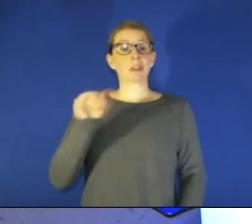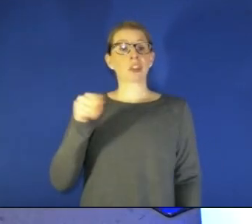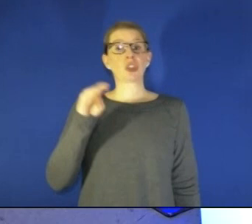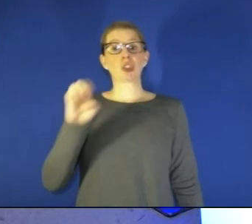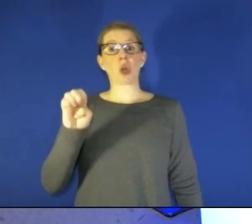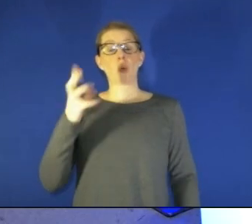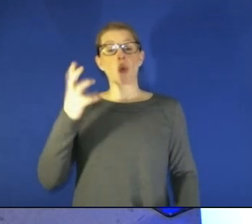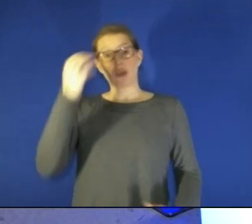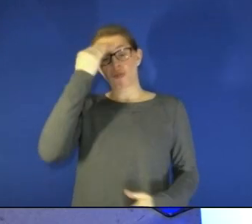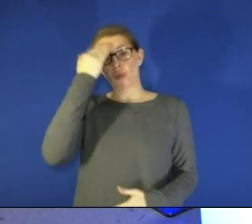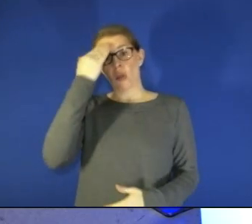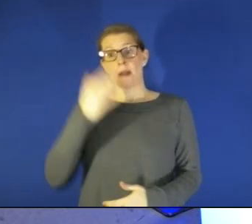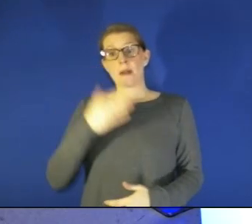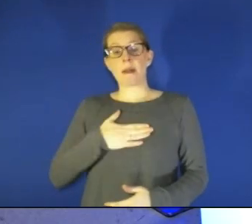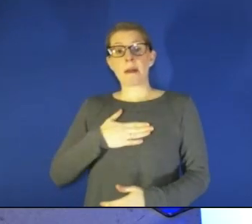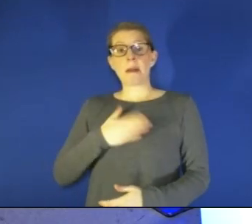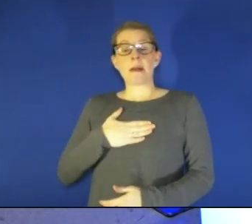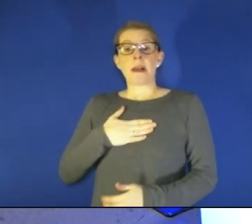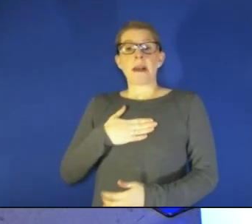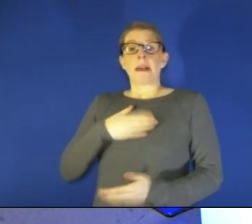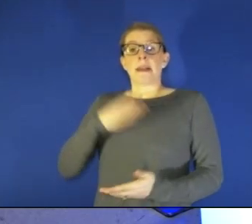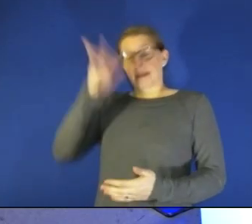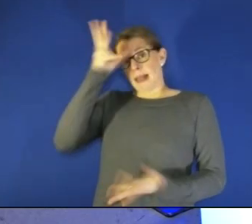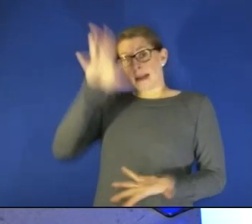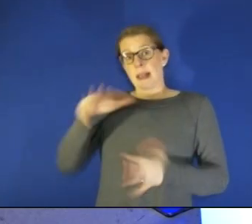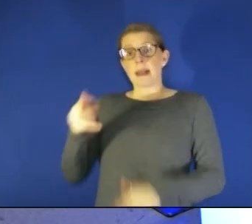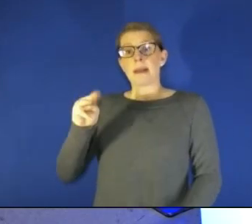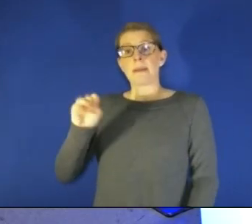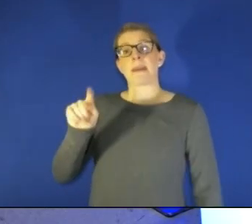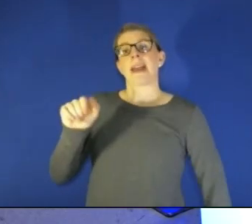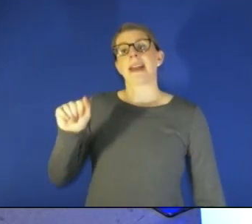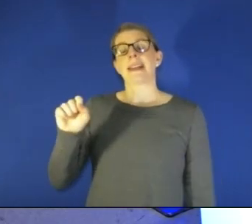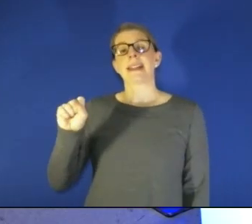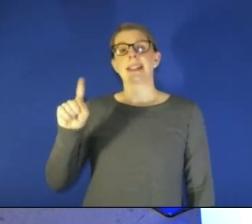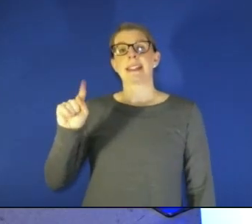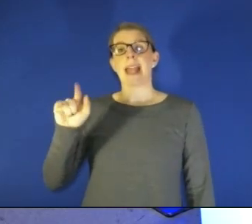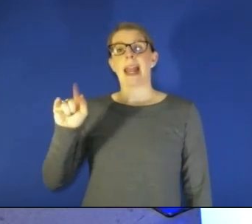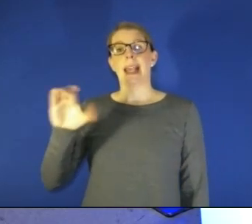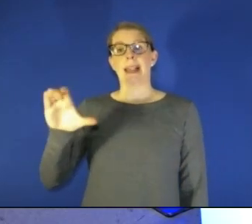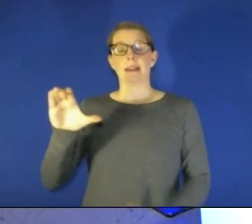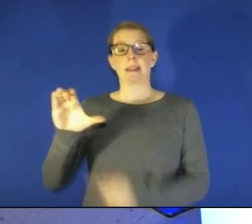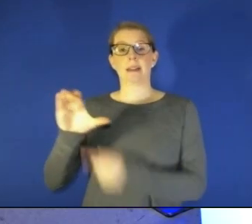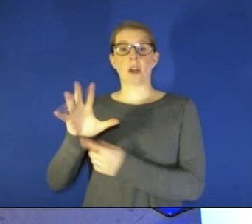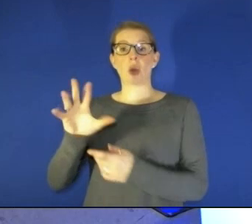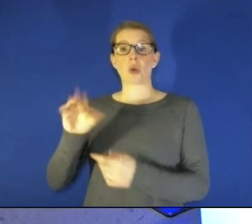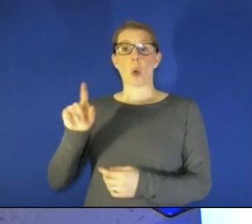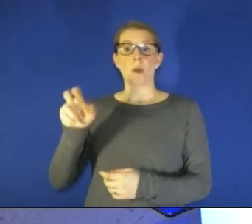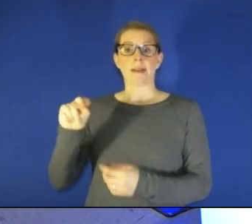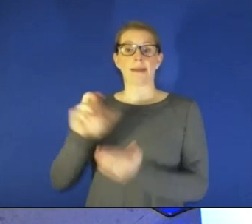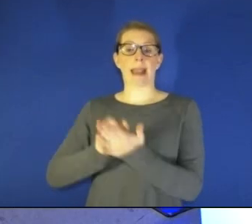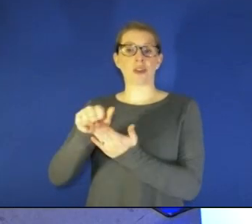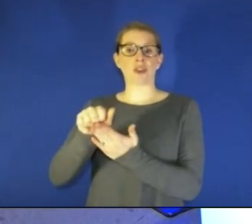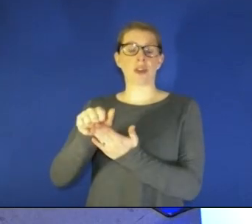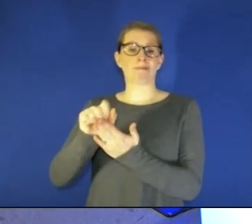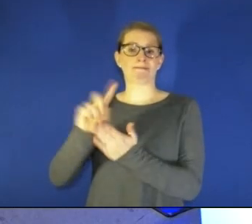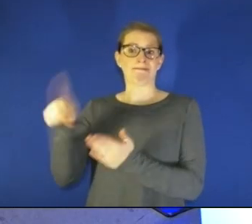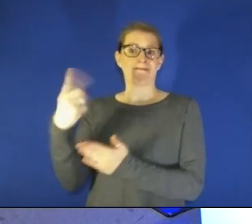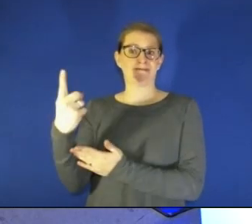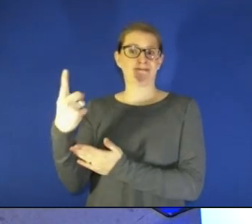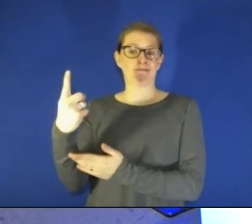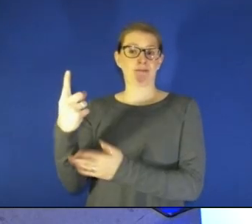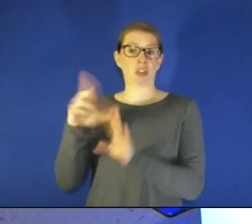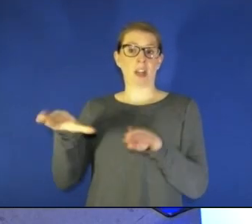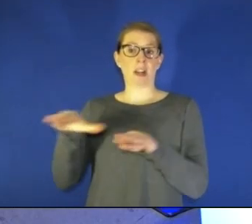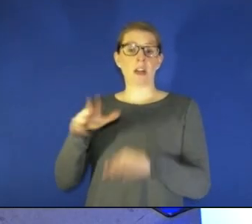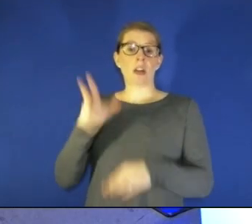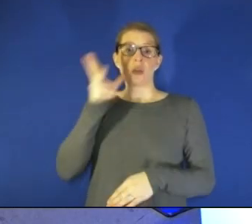of metastatic colon cancer, but he was an only child, so there's not a lot of family history there. Neither of her grandparents died